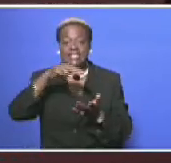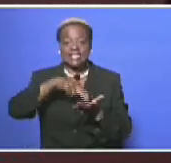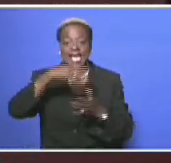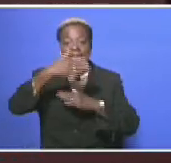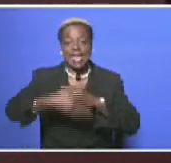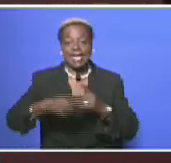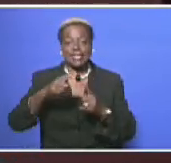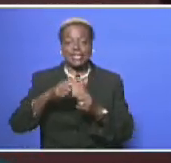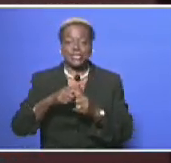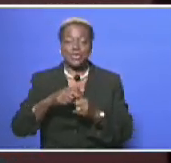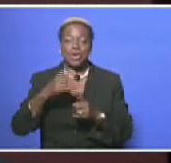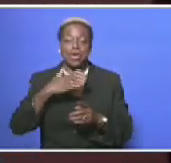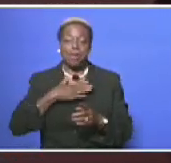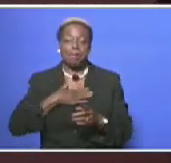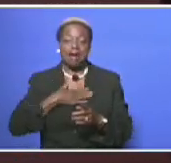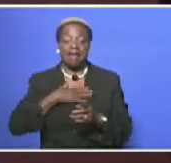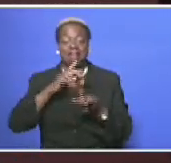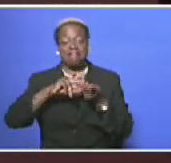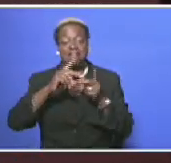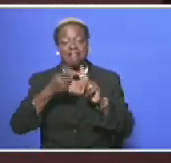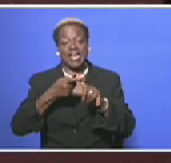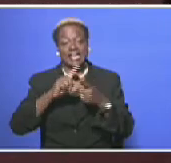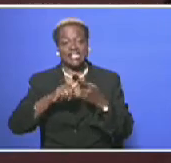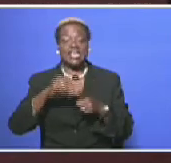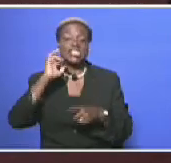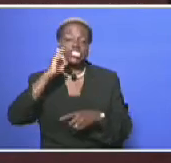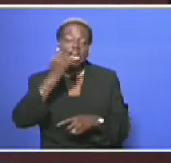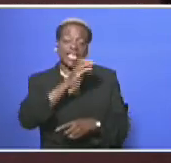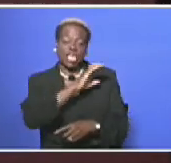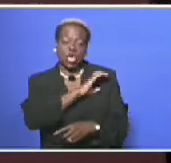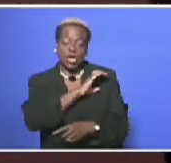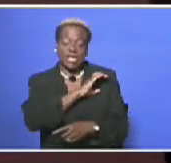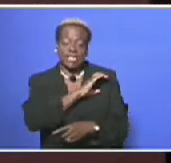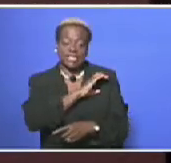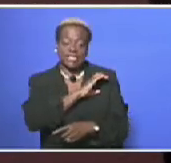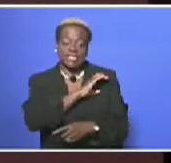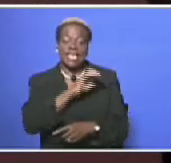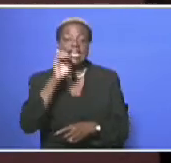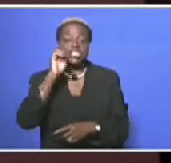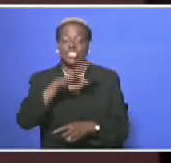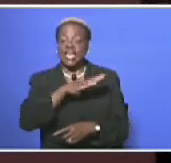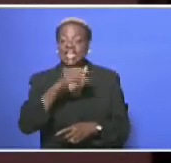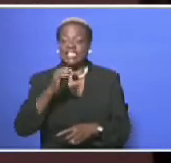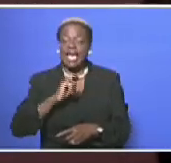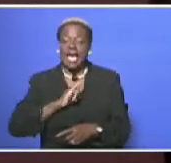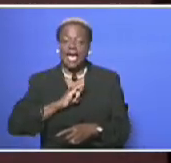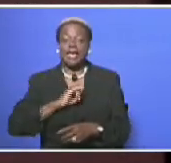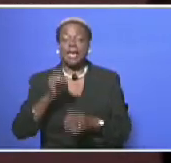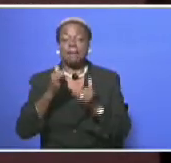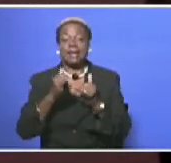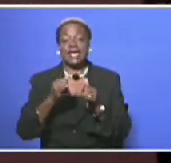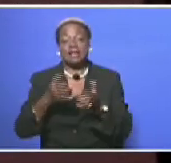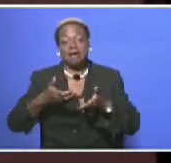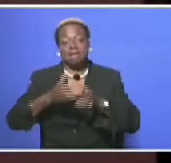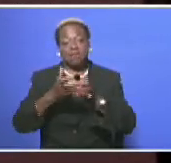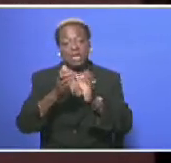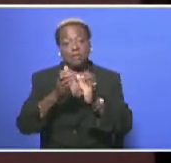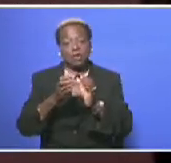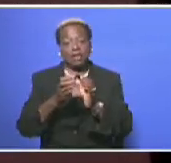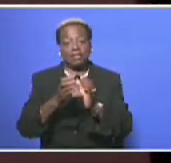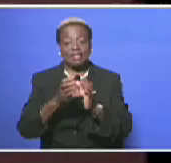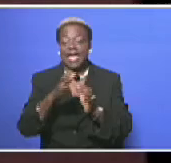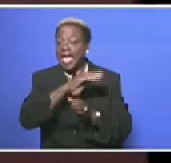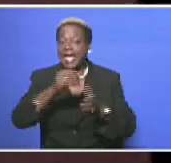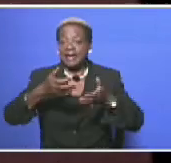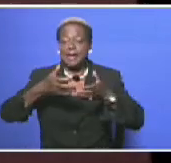my colleague volleyballer Jackie Conyers. She and I would have also played volleyball, as